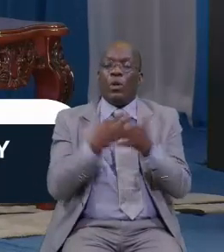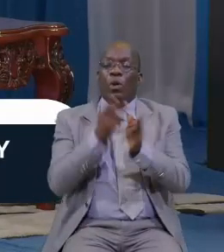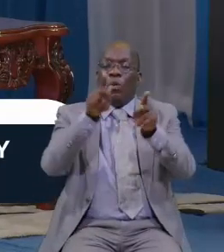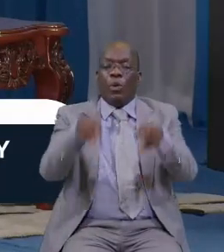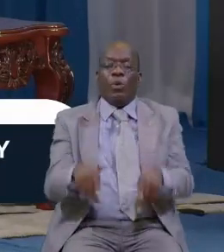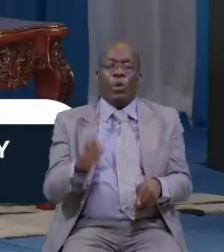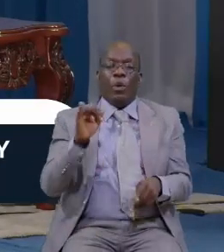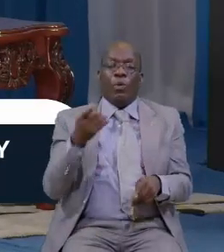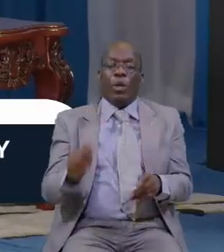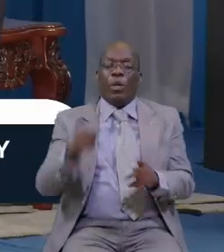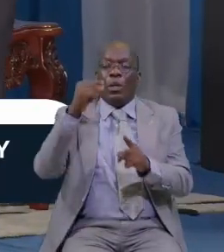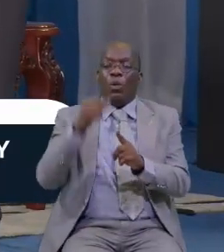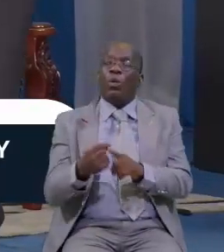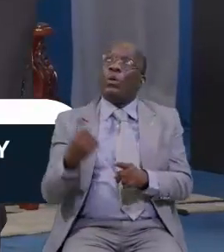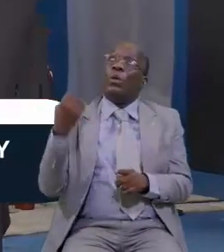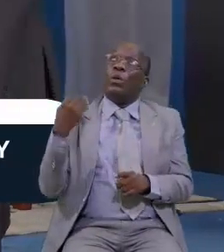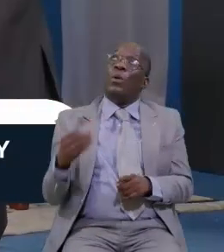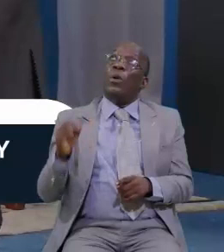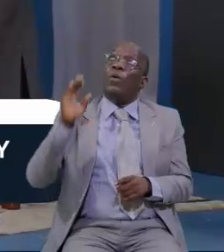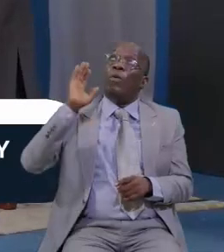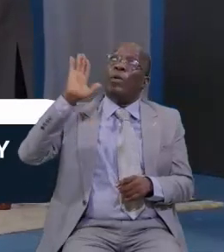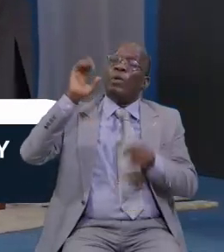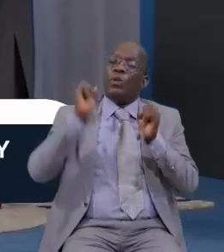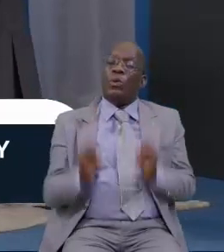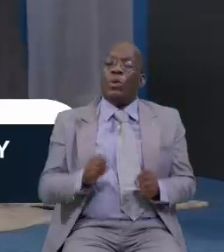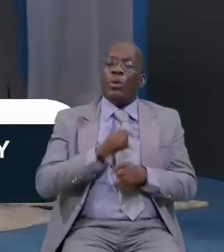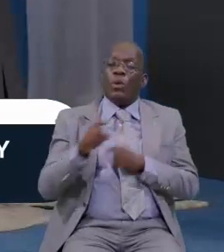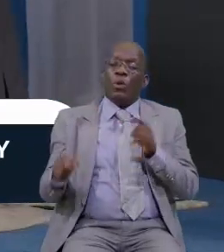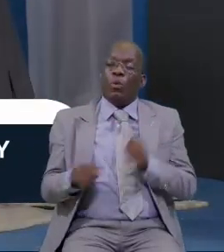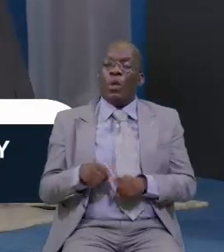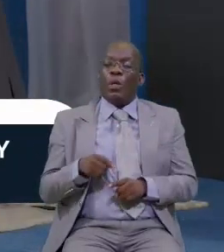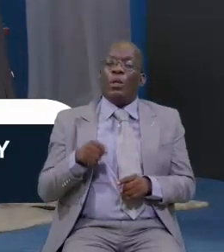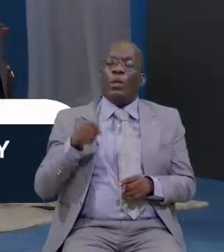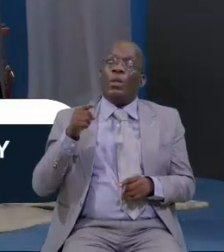his power, when he had by